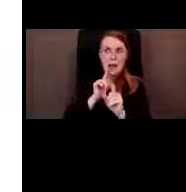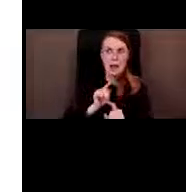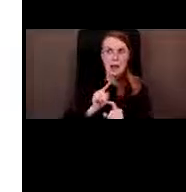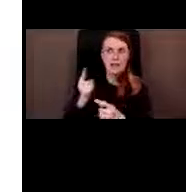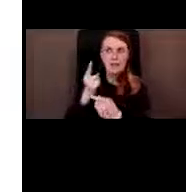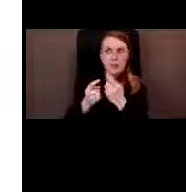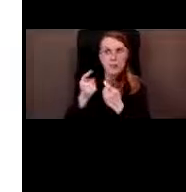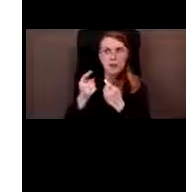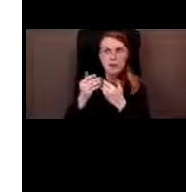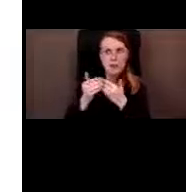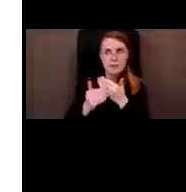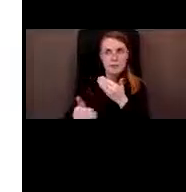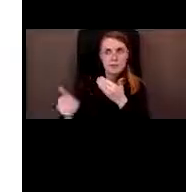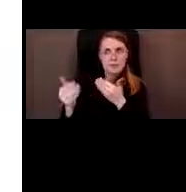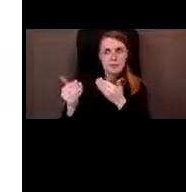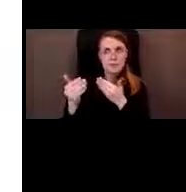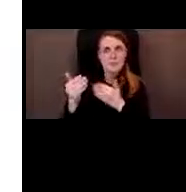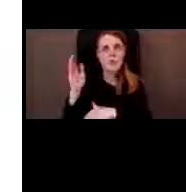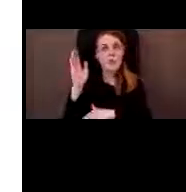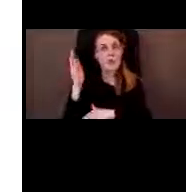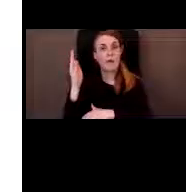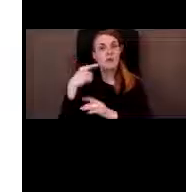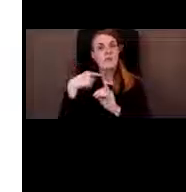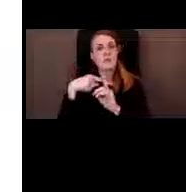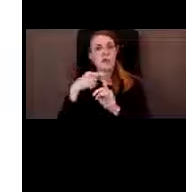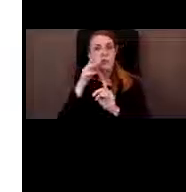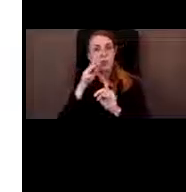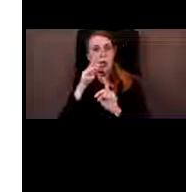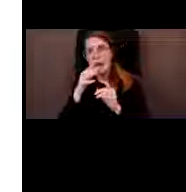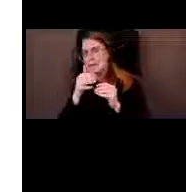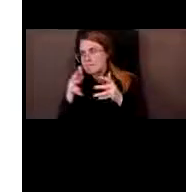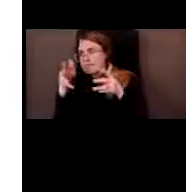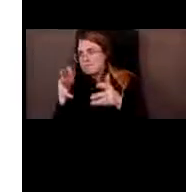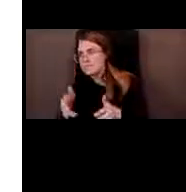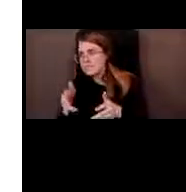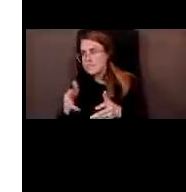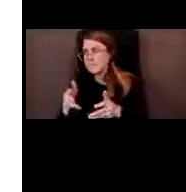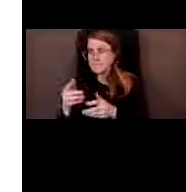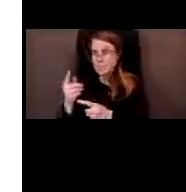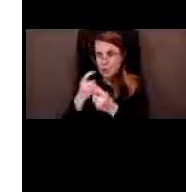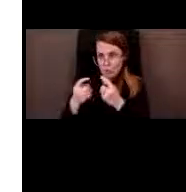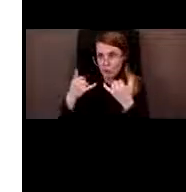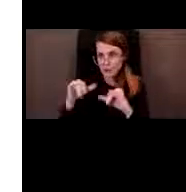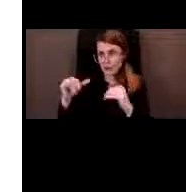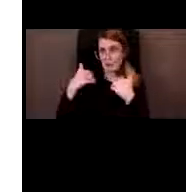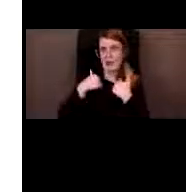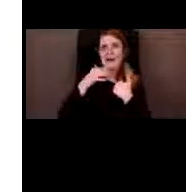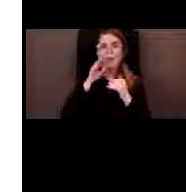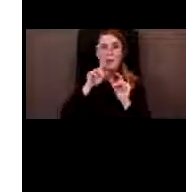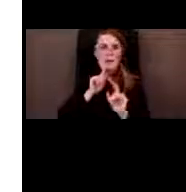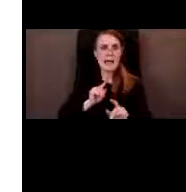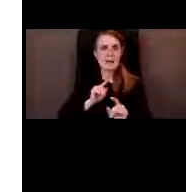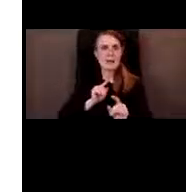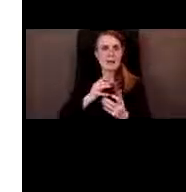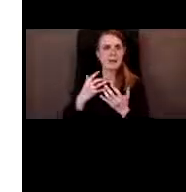the presentation and answer as many of the remaining questions we can get to until the end of the time